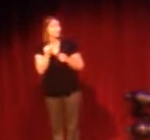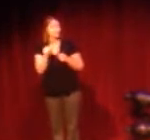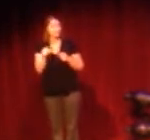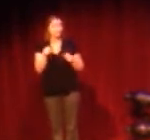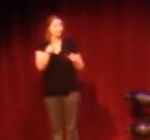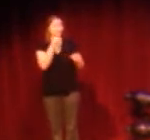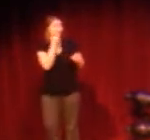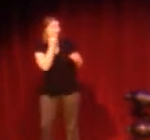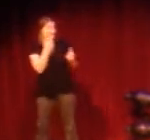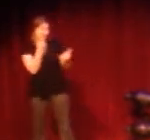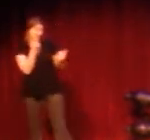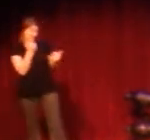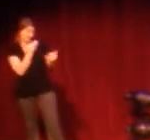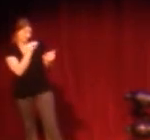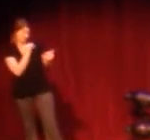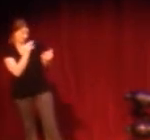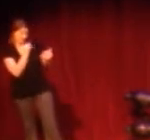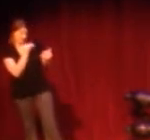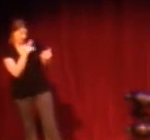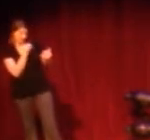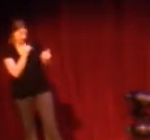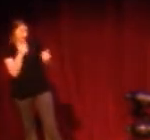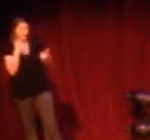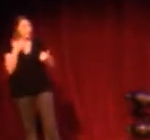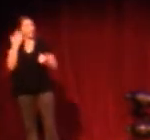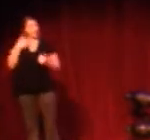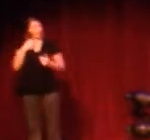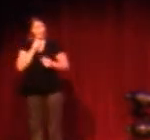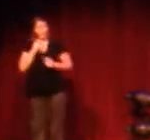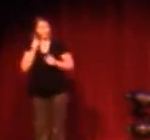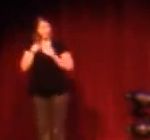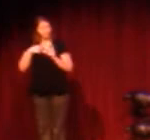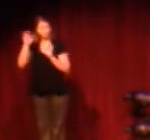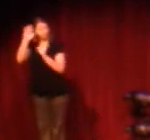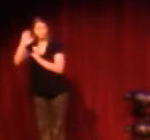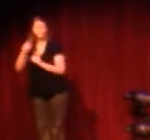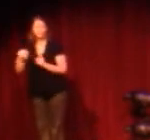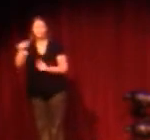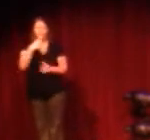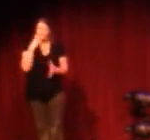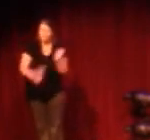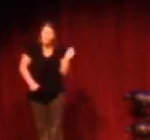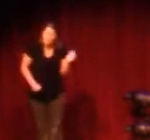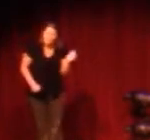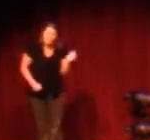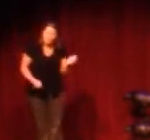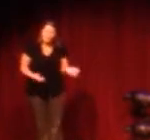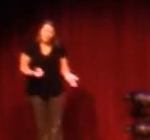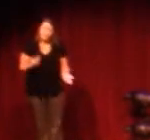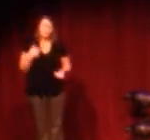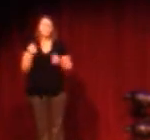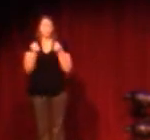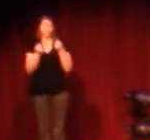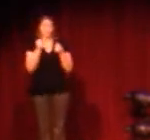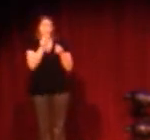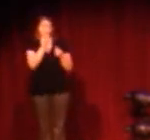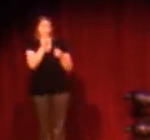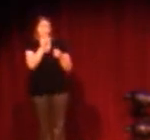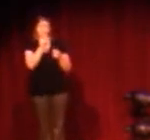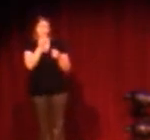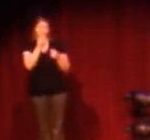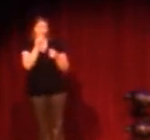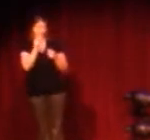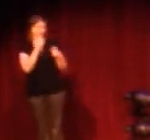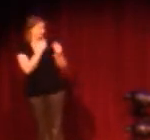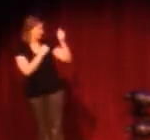you're not laughing at the minivan. You're laughing at the single and looking, aren't you? You guys are mean. I drive a minivan. Seriously, it's out